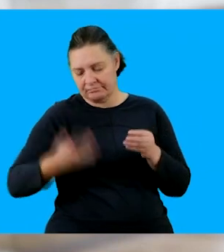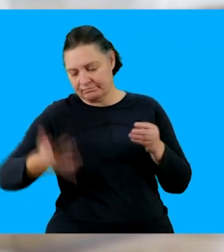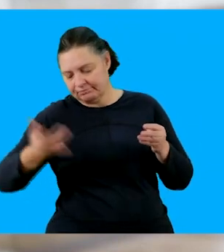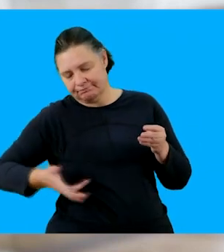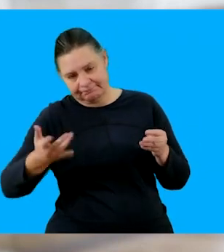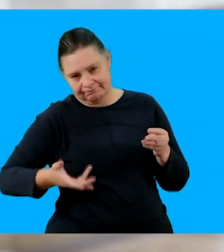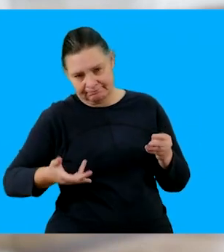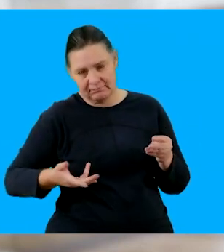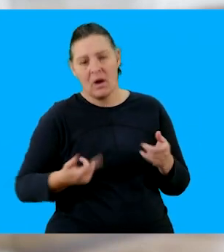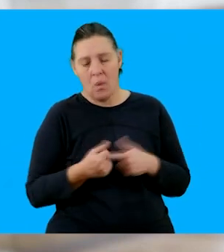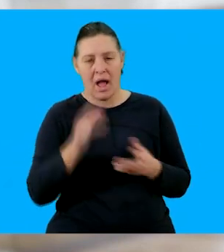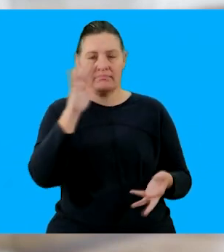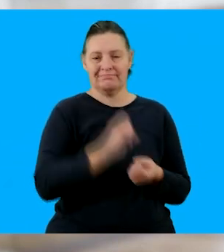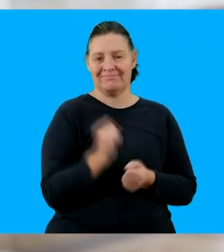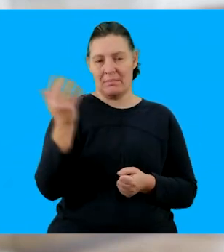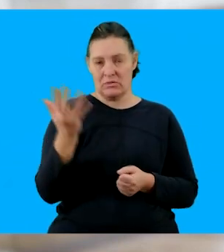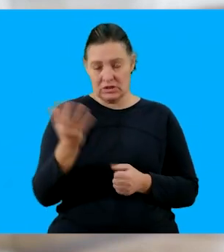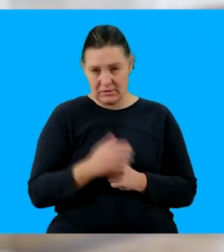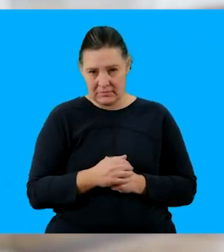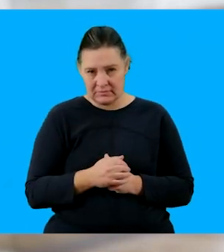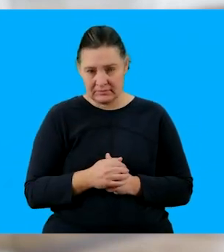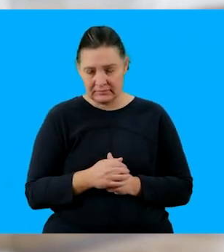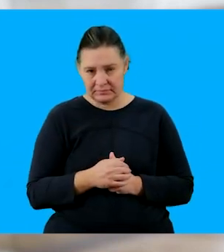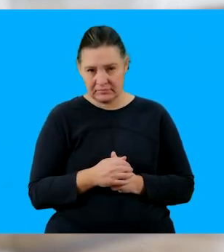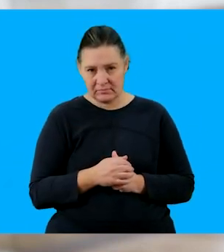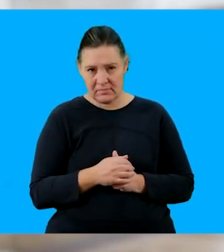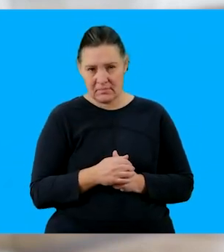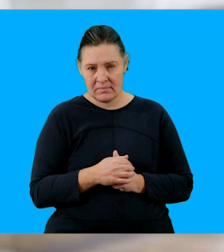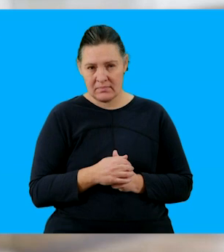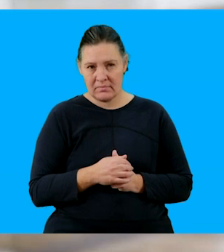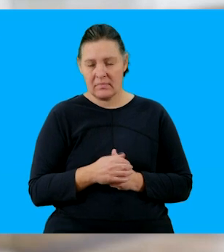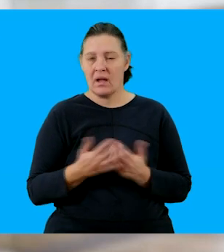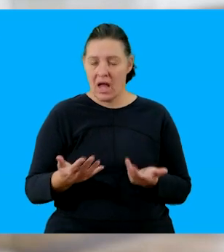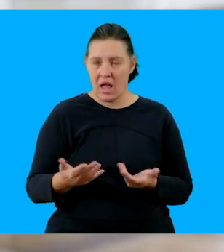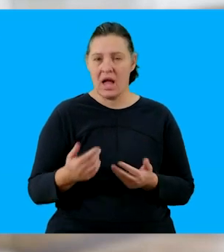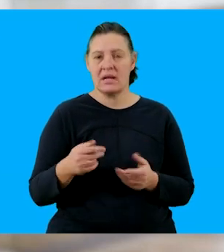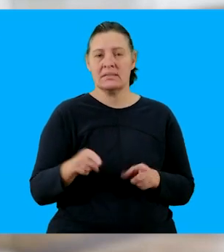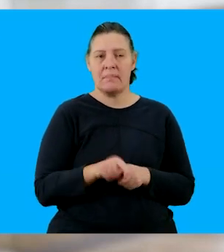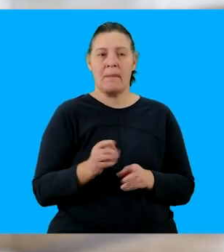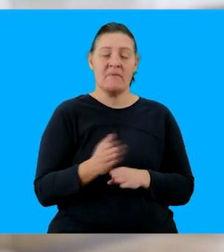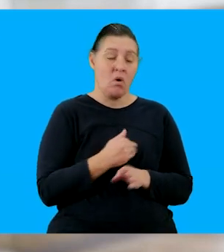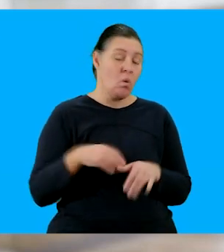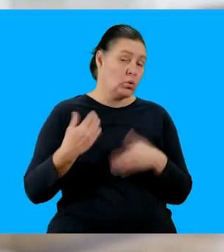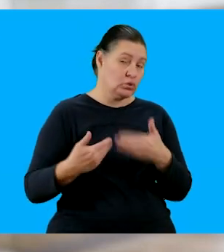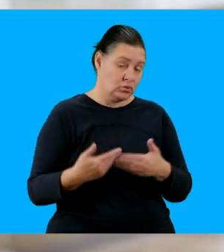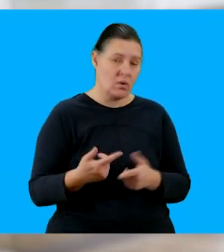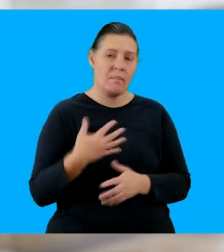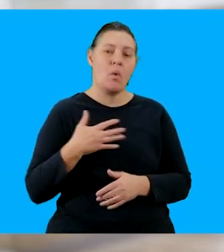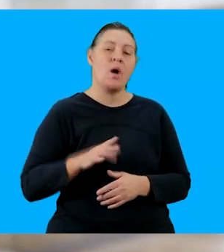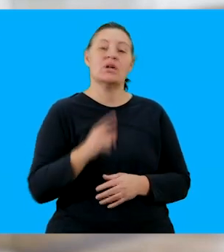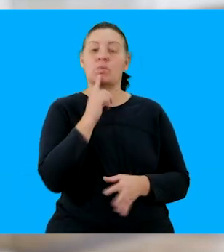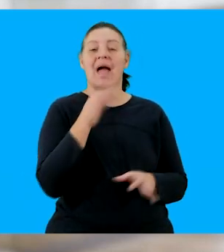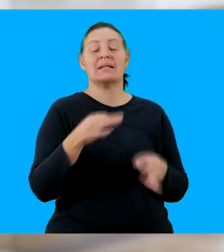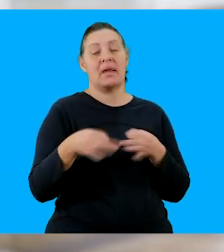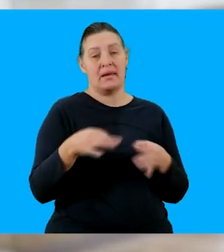we've summarized information about the presentation that have been presented to you. And even before we go further, I